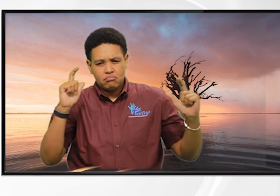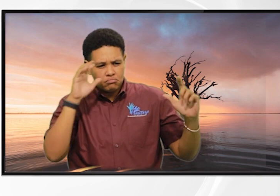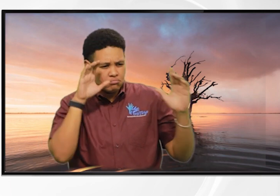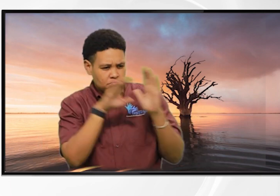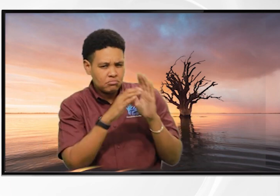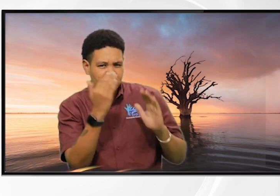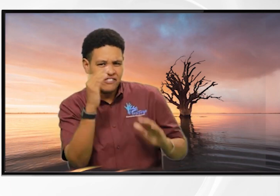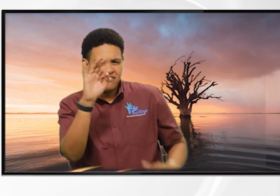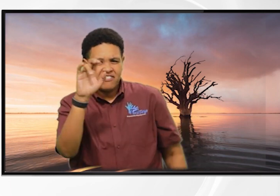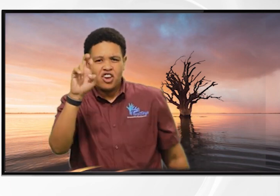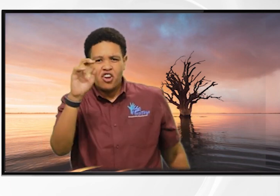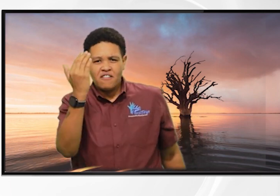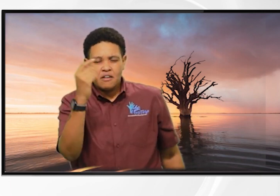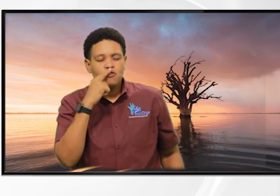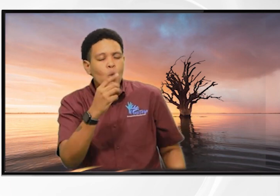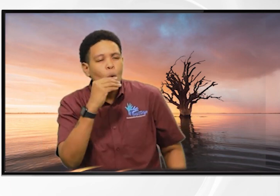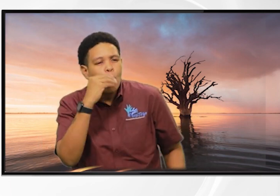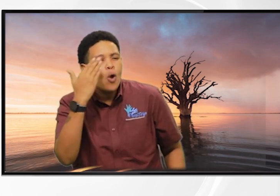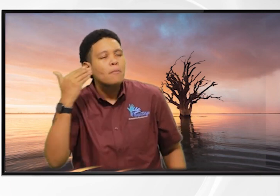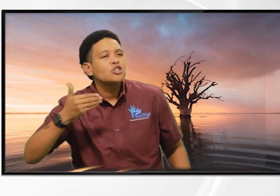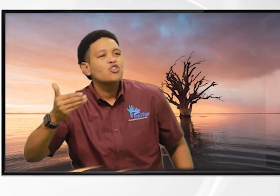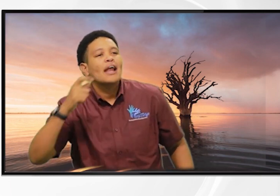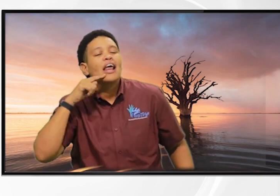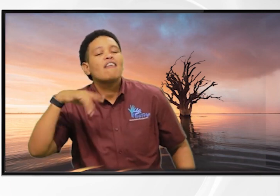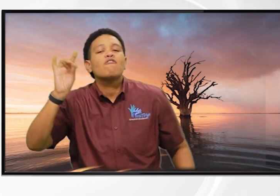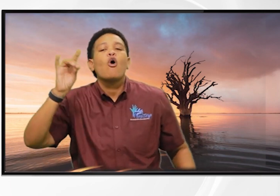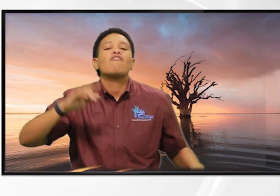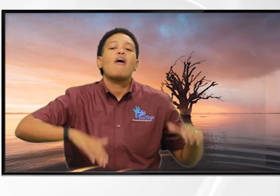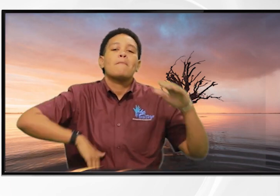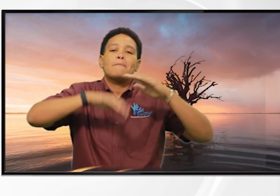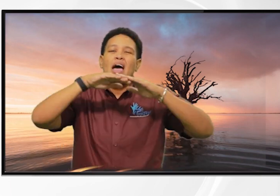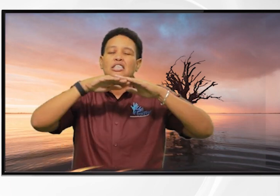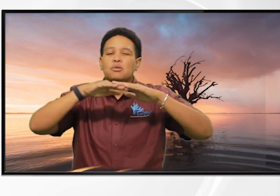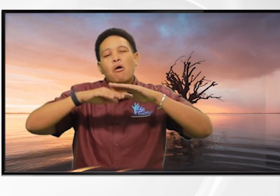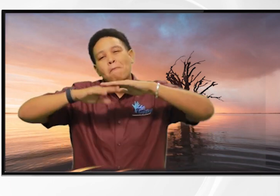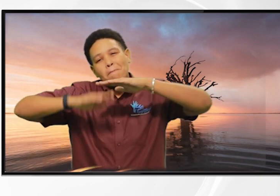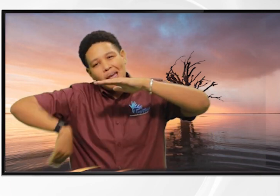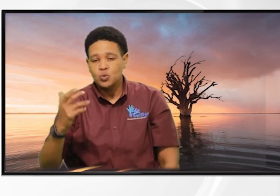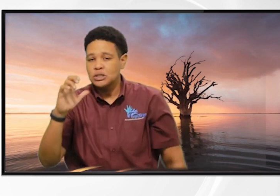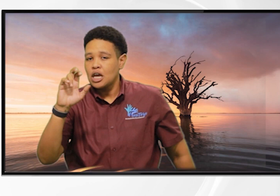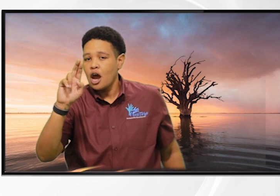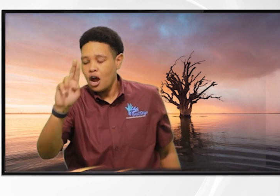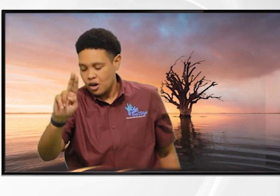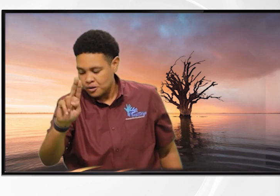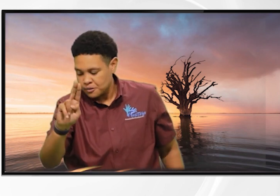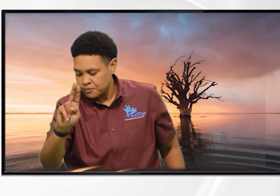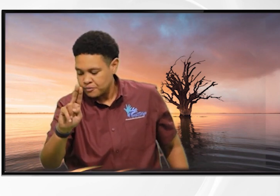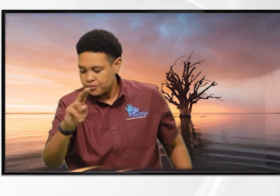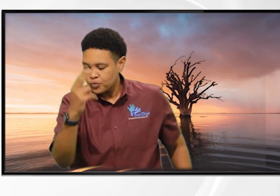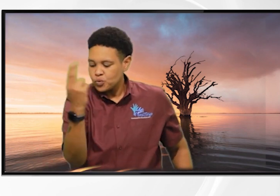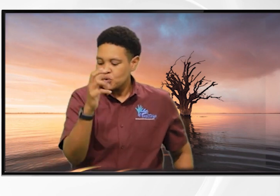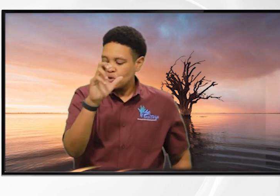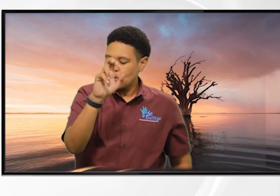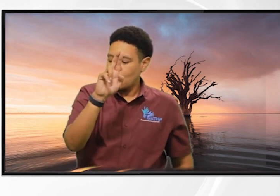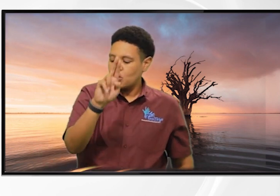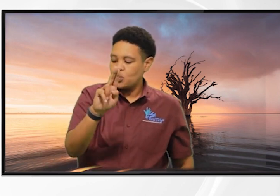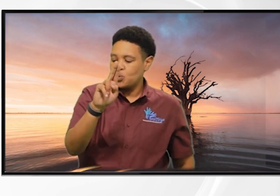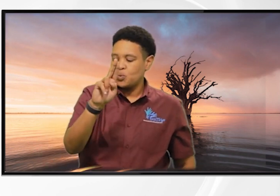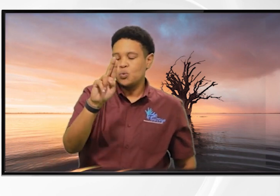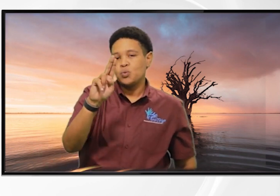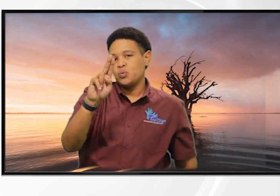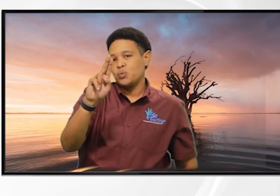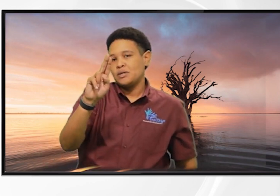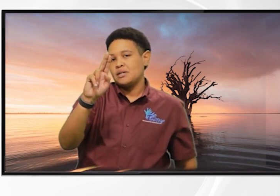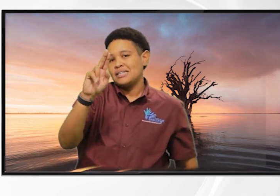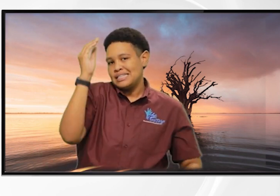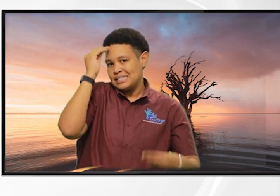be found for maximum, minimum, and mean temperatures. Using the crude data set, and for the